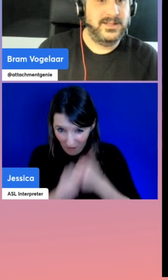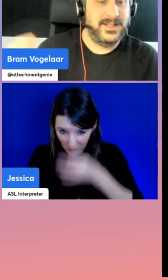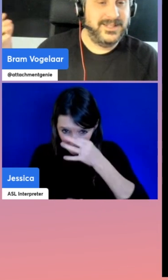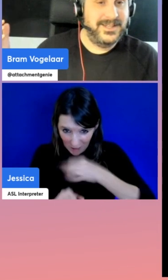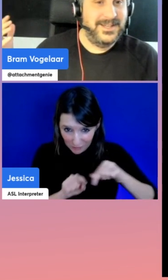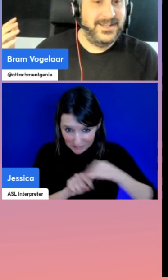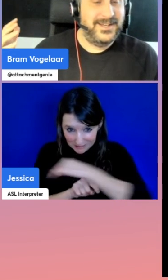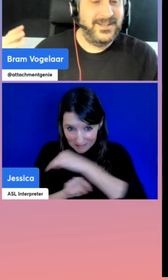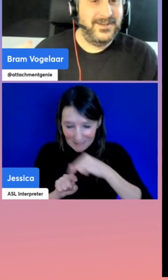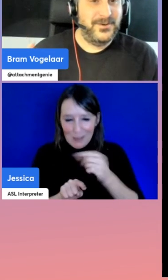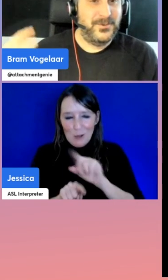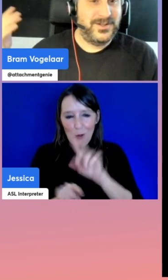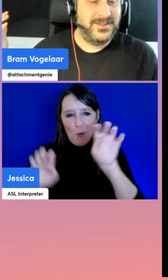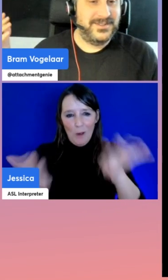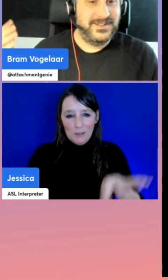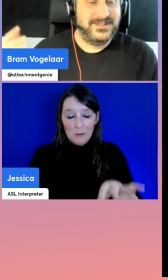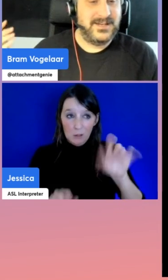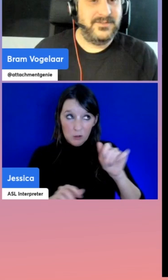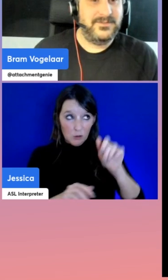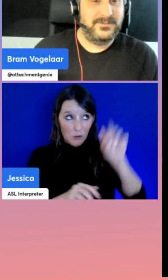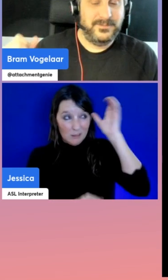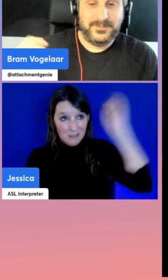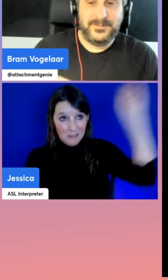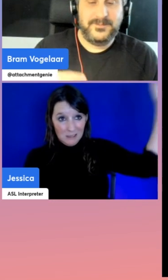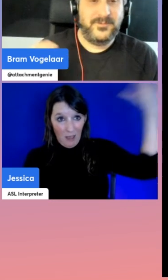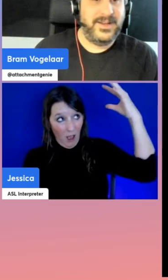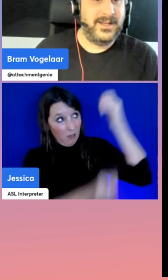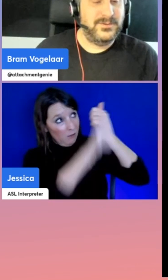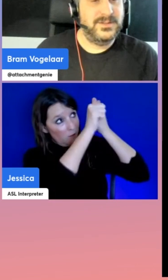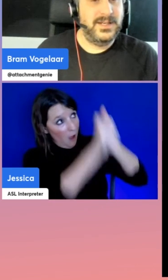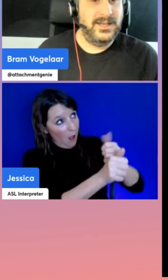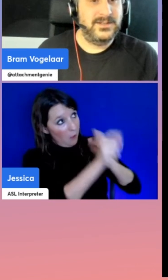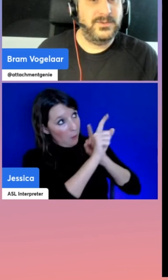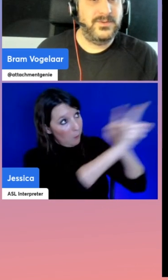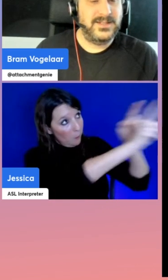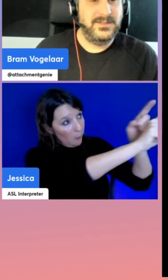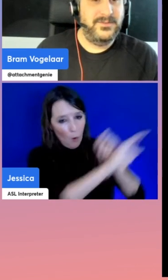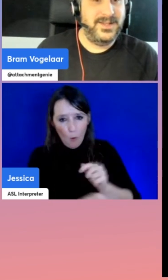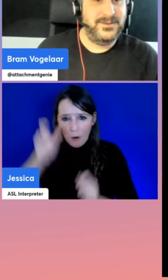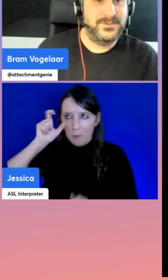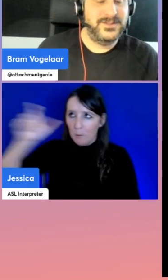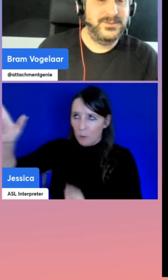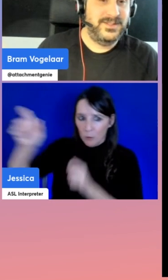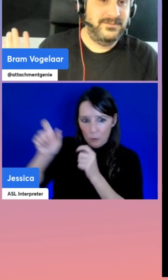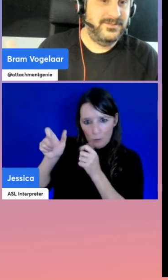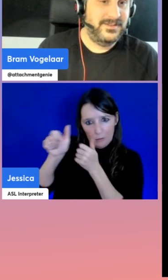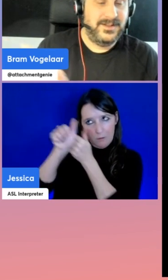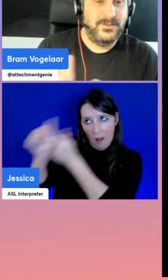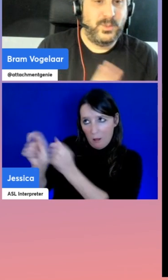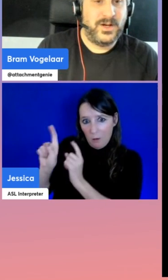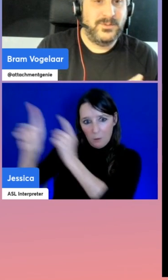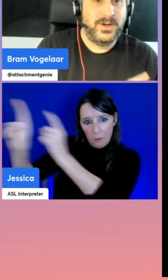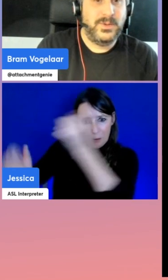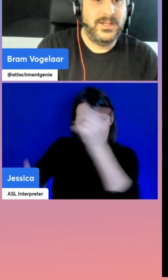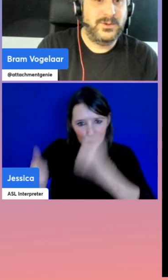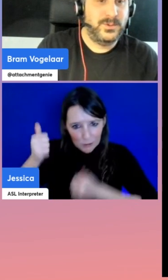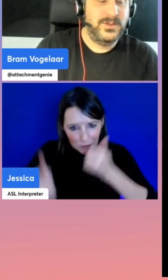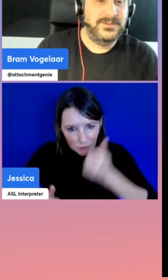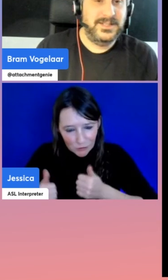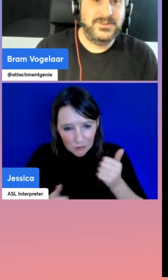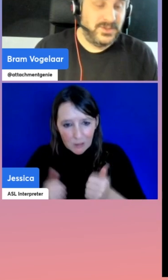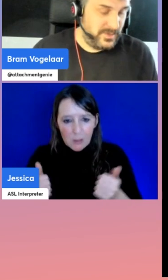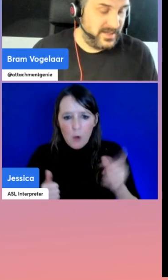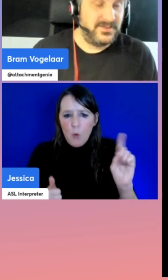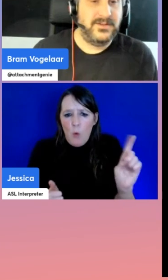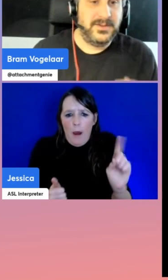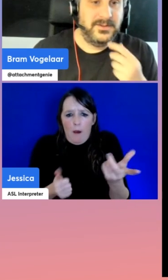moon? Basically, well, instead of failing over to the nearest one, we actually fail over to the one where we know